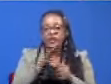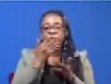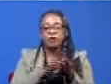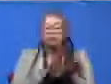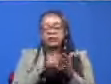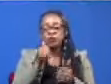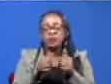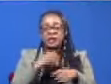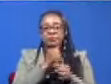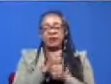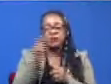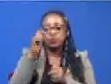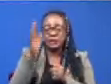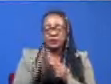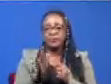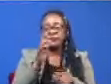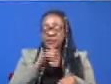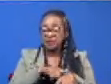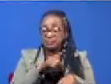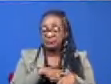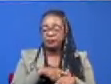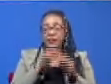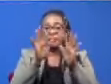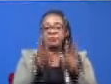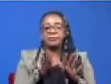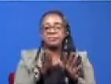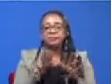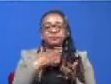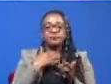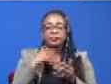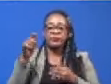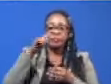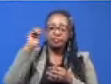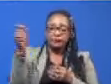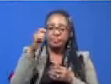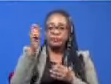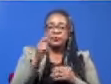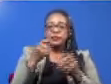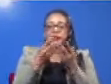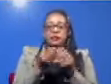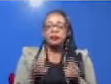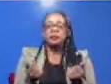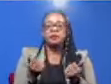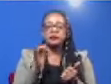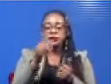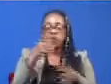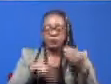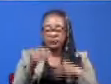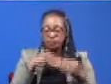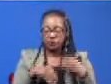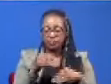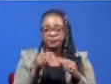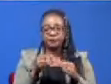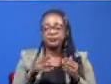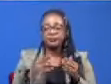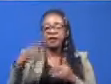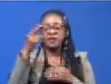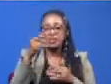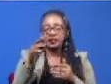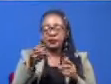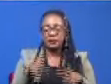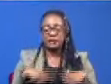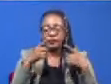to Kenya during campaigns. The clergymen want the president to address the runaway corruption, high cost of living